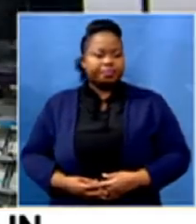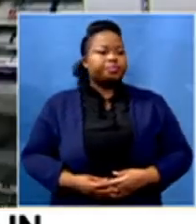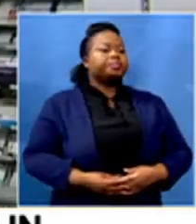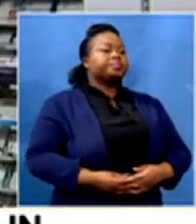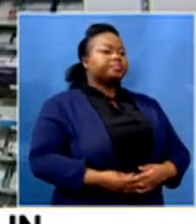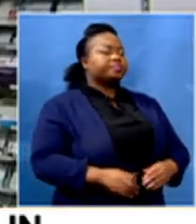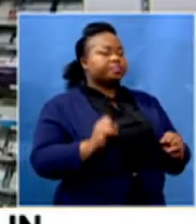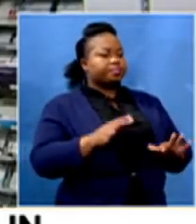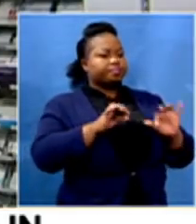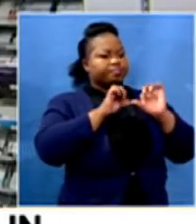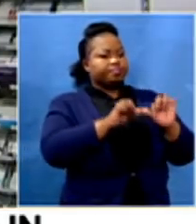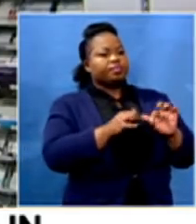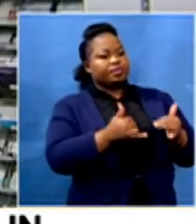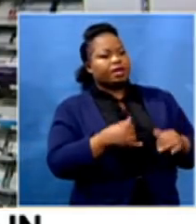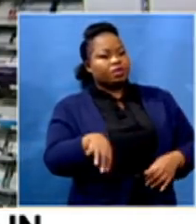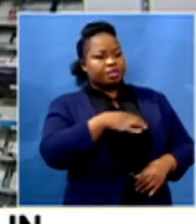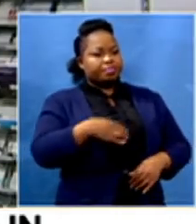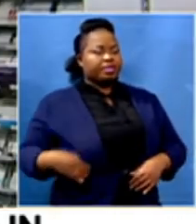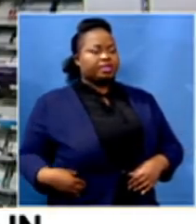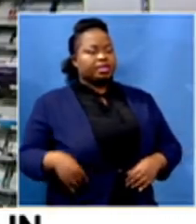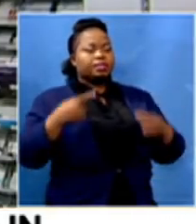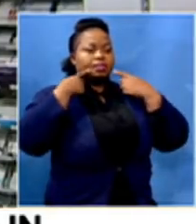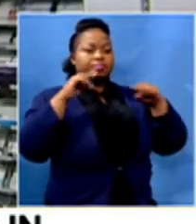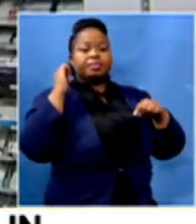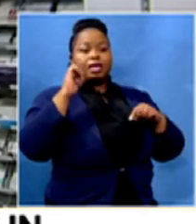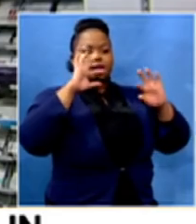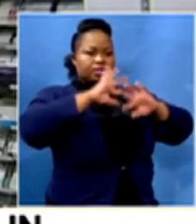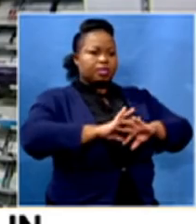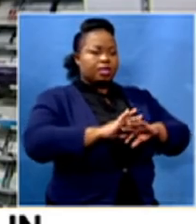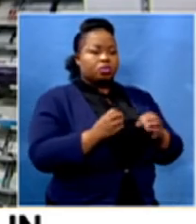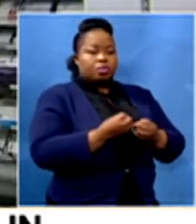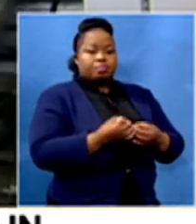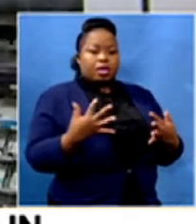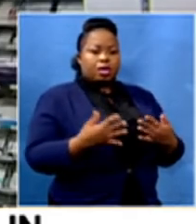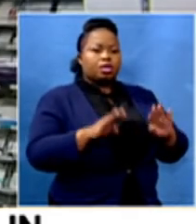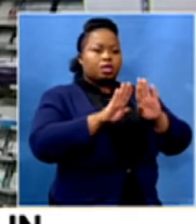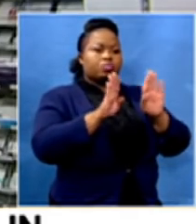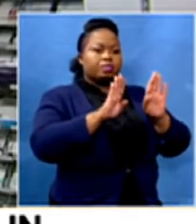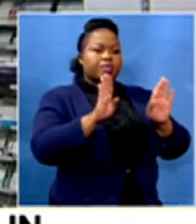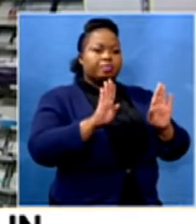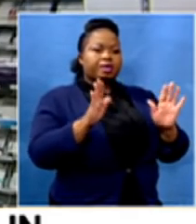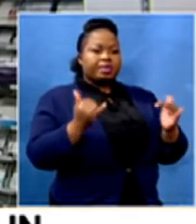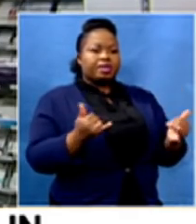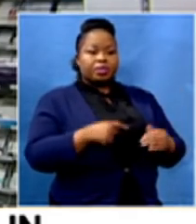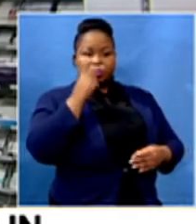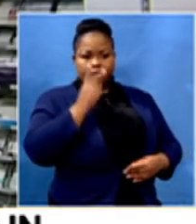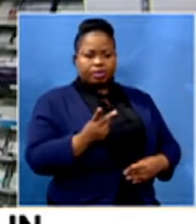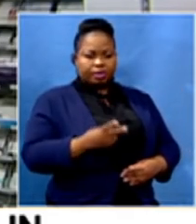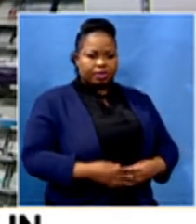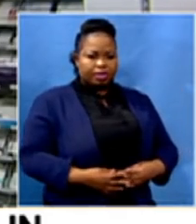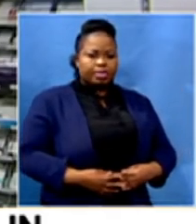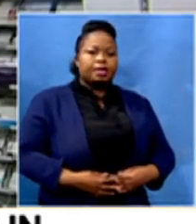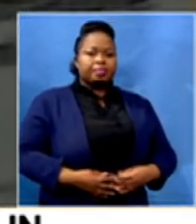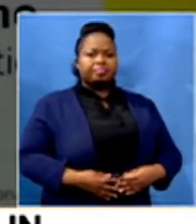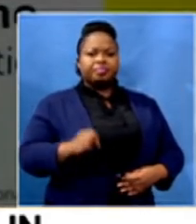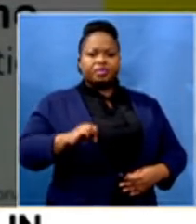and let's talk to the president's announcement last night. Quite a lot of loosening of the restrictions that we are seeing.